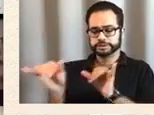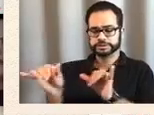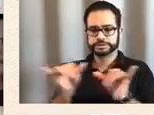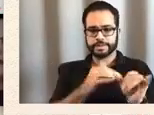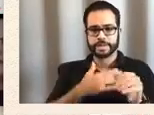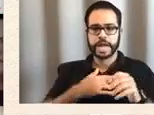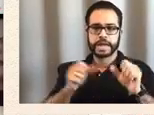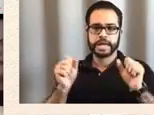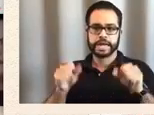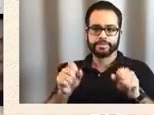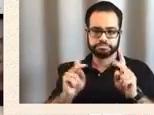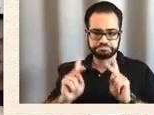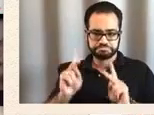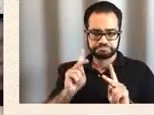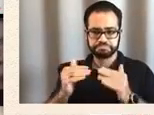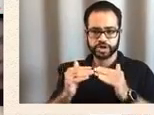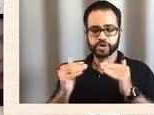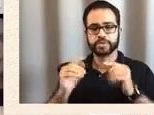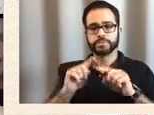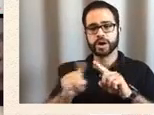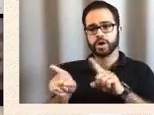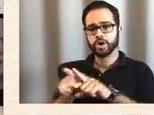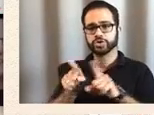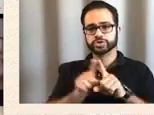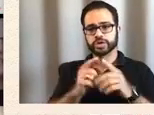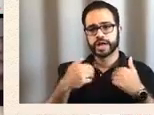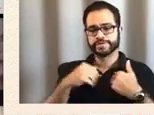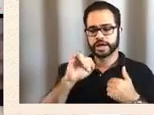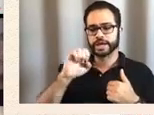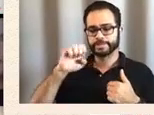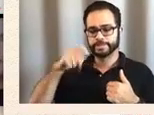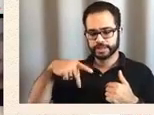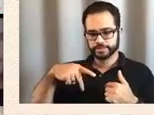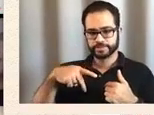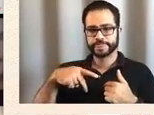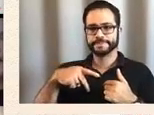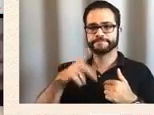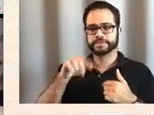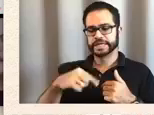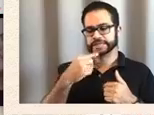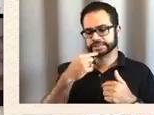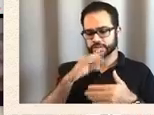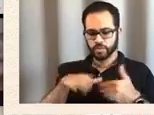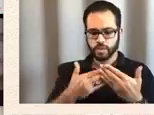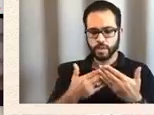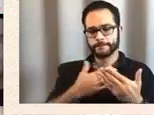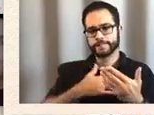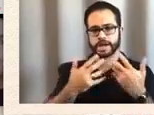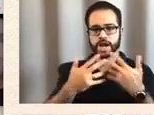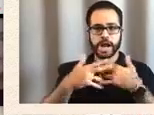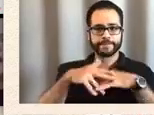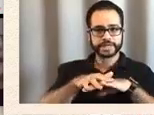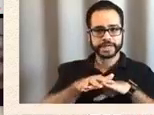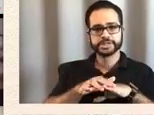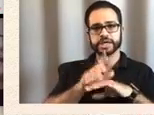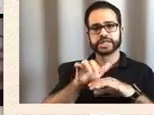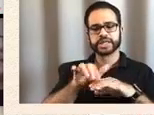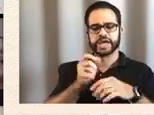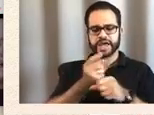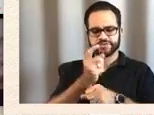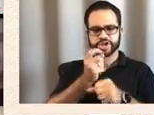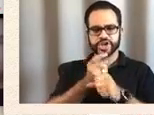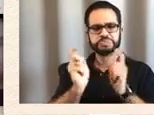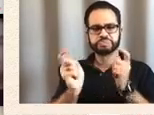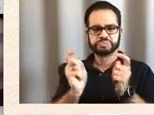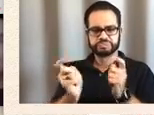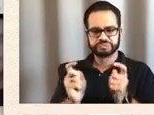also had an individual education plan, which stated my accommodations, and it kind of changed year after year.